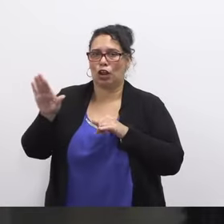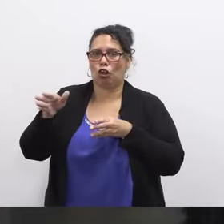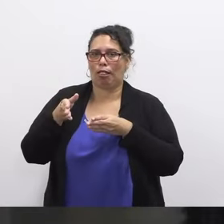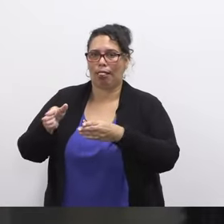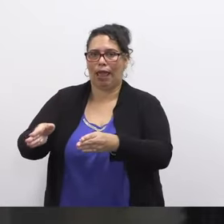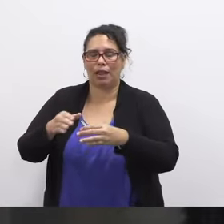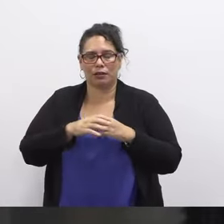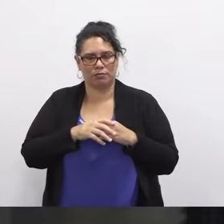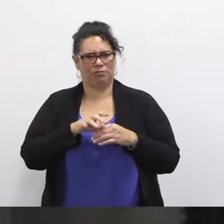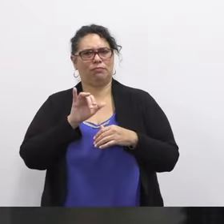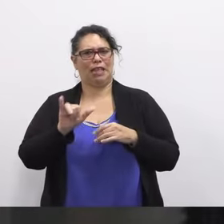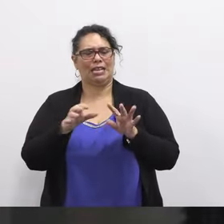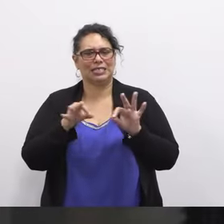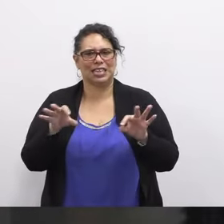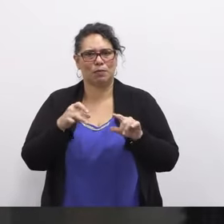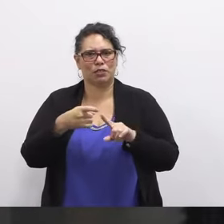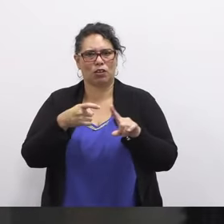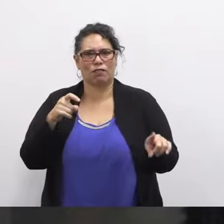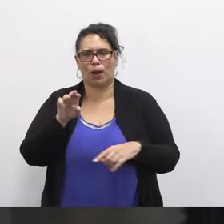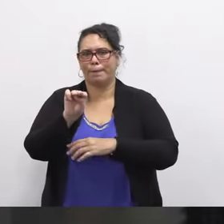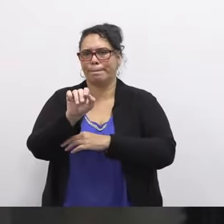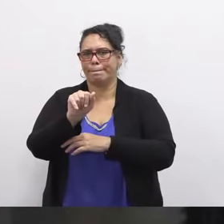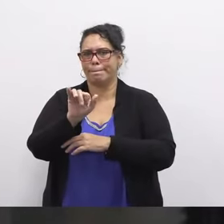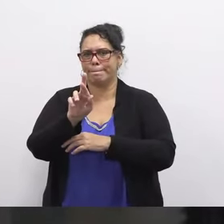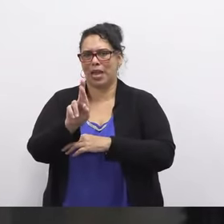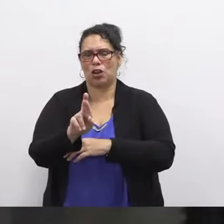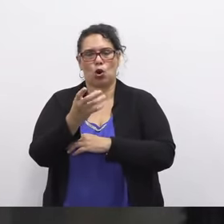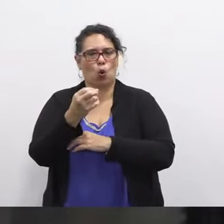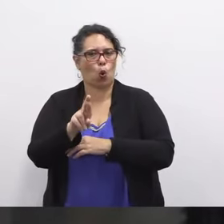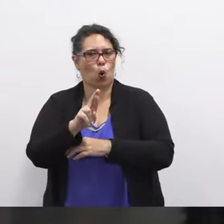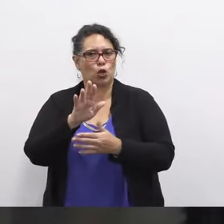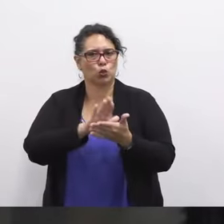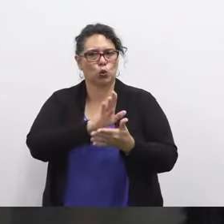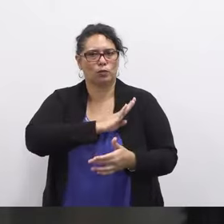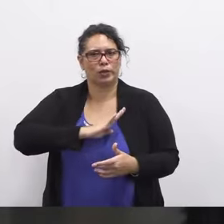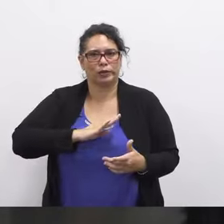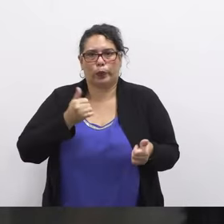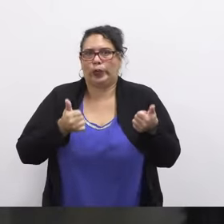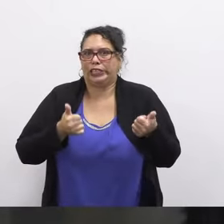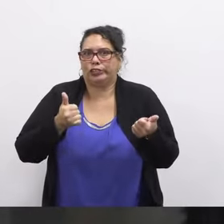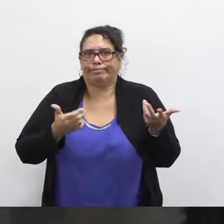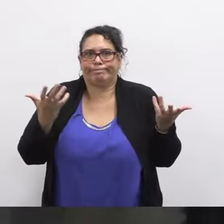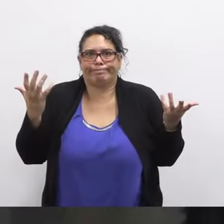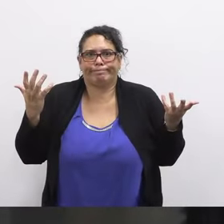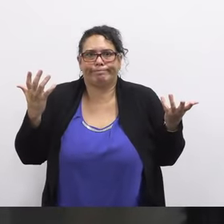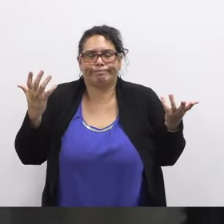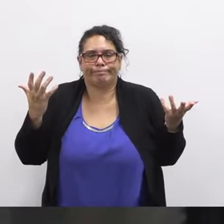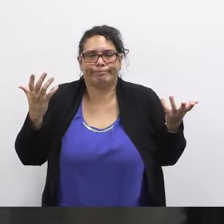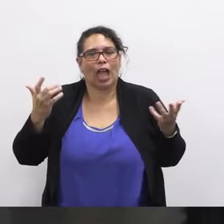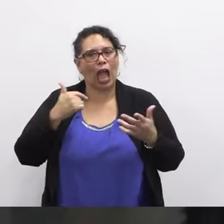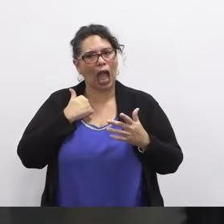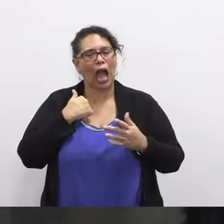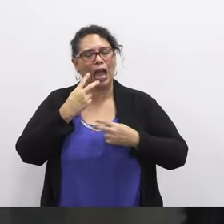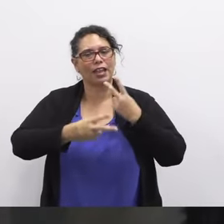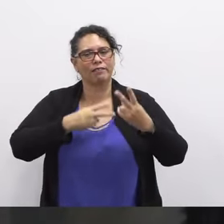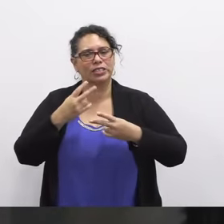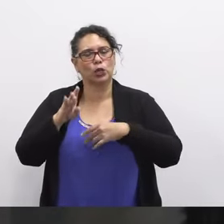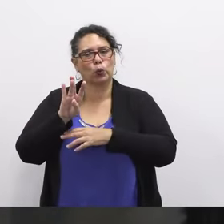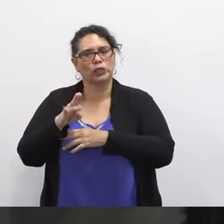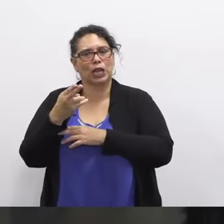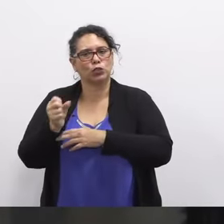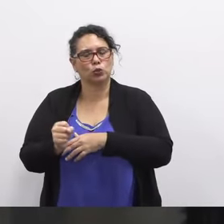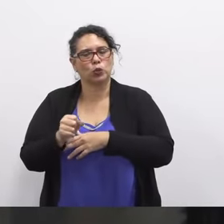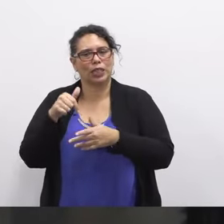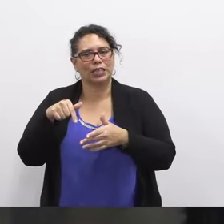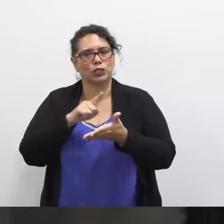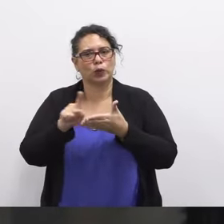And that statement, I'm told, came from the mayor's office or the school board. Which is it? I actually visited Wilson High School this week, and they told